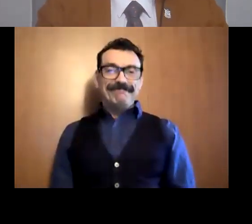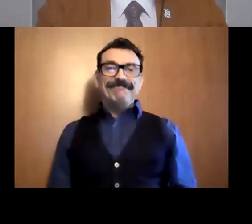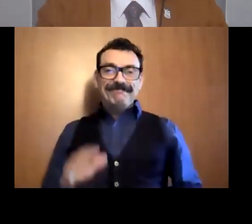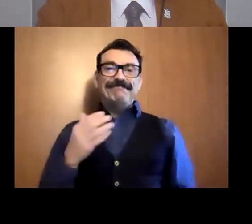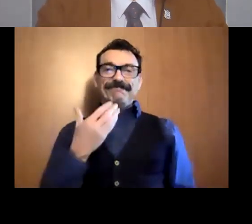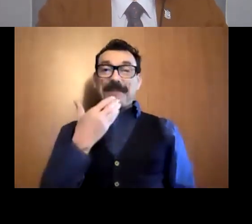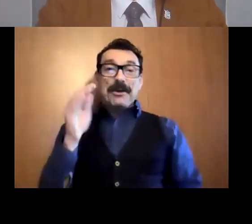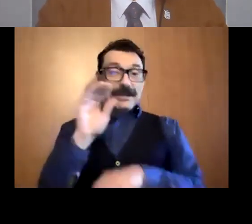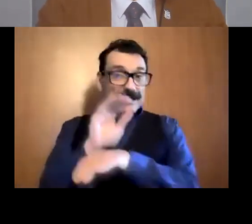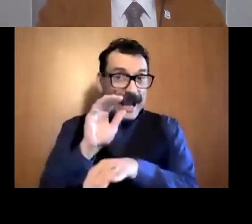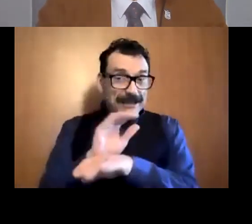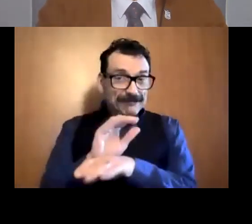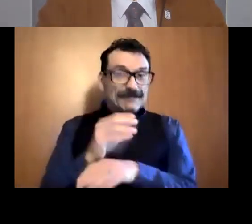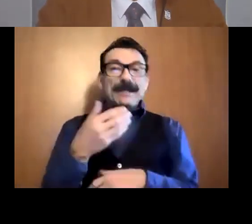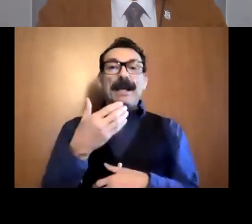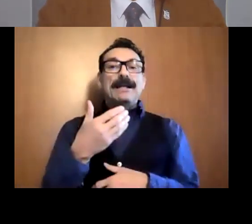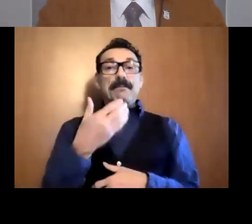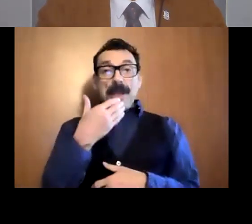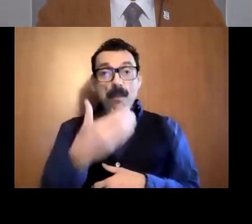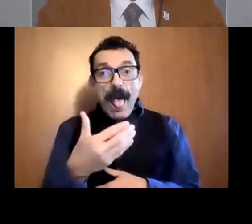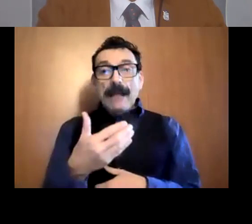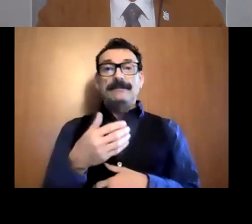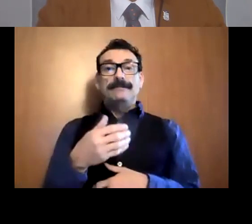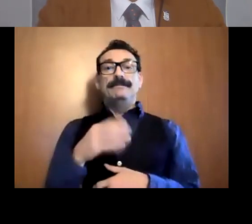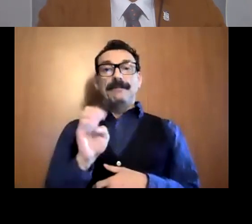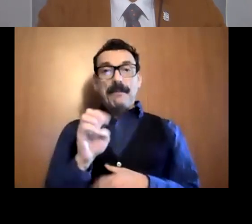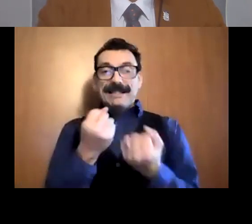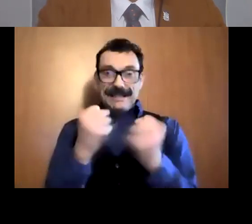Good night. Be well. And again, Black Lives Matter. Take care.